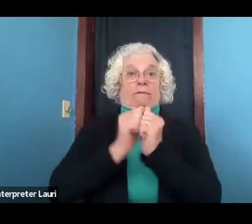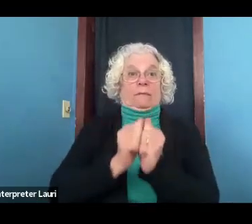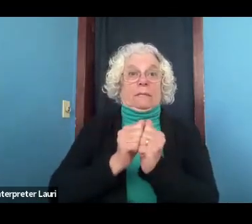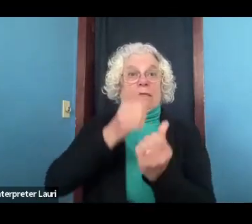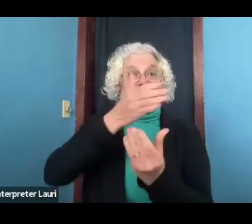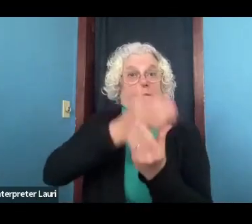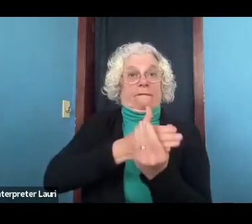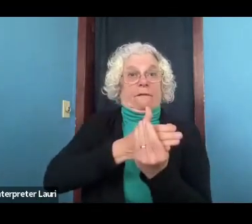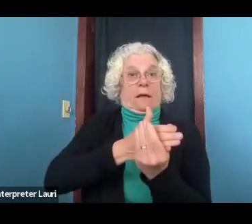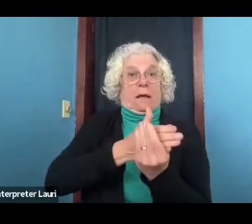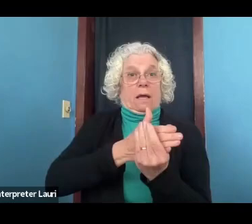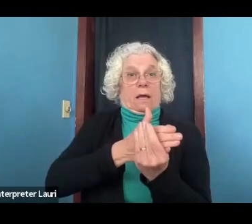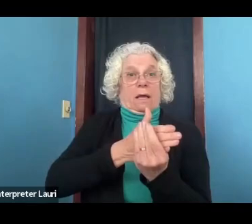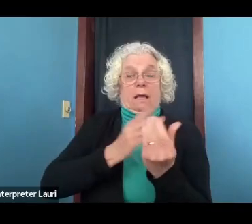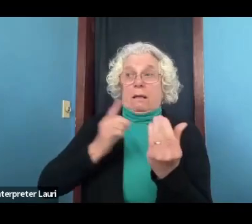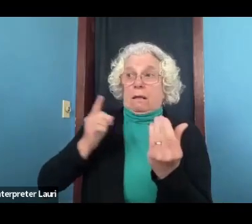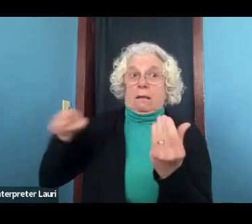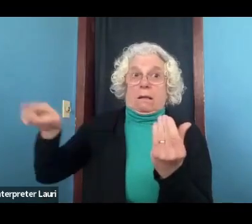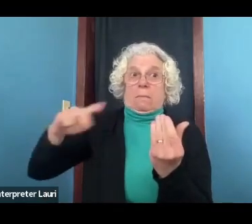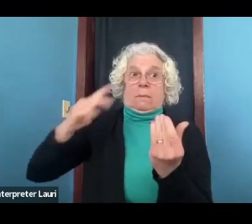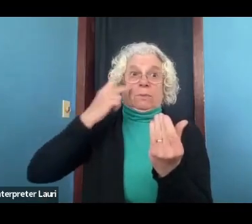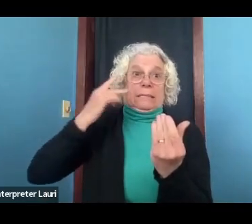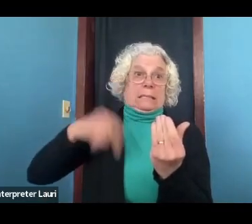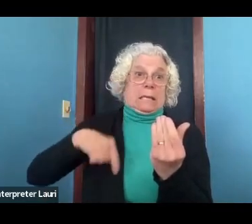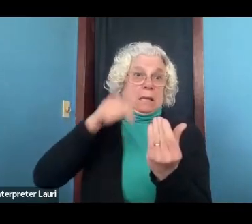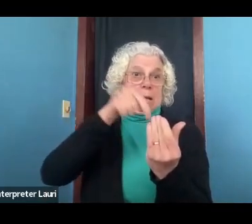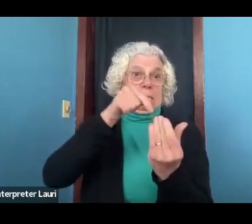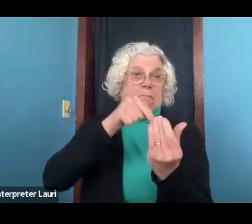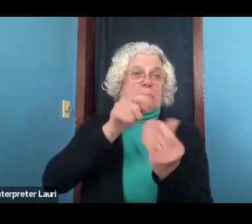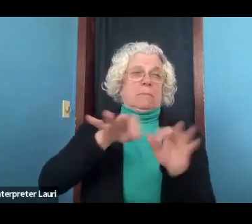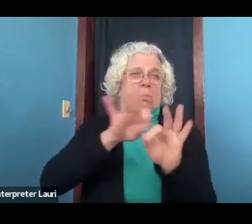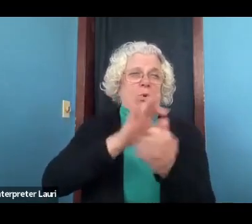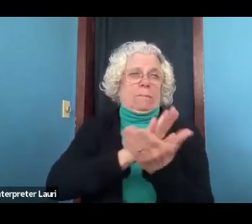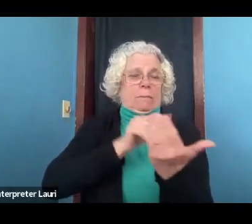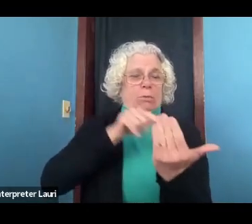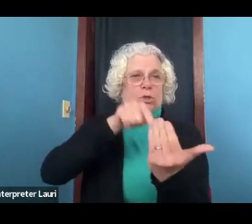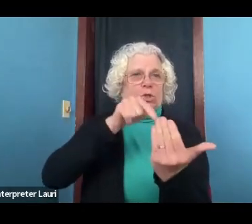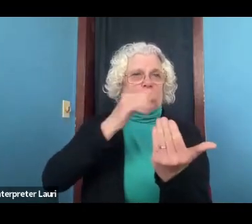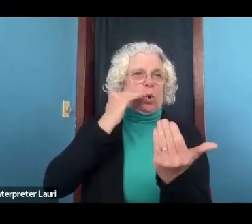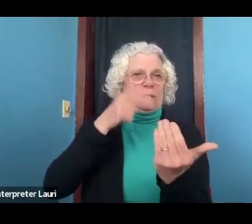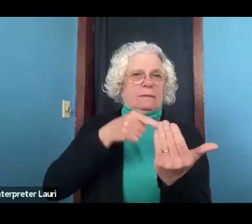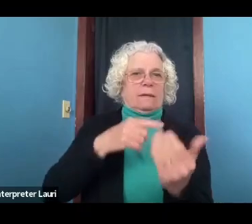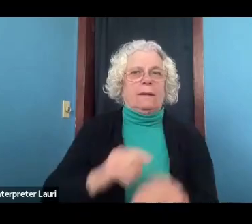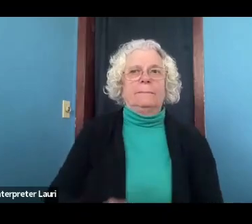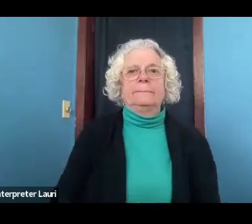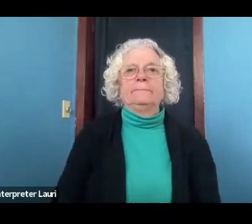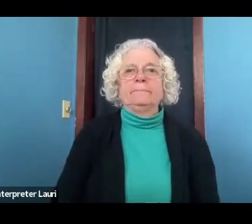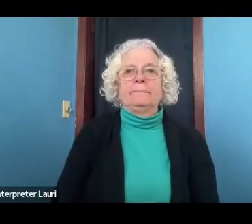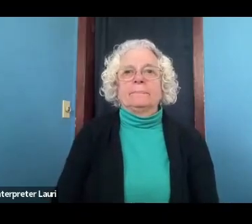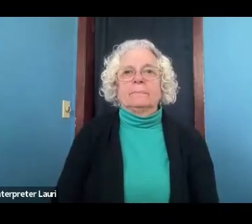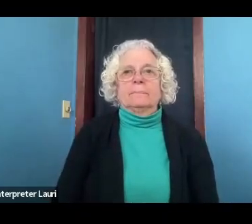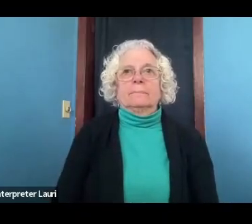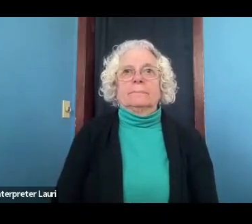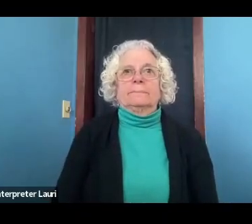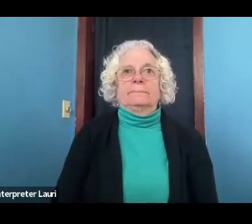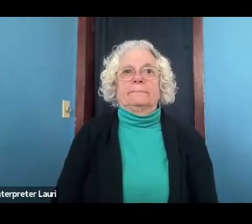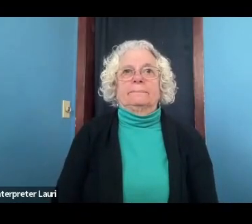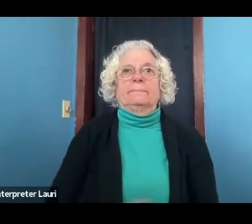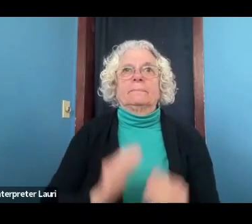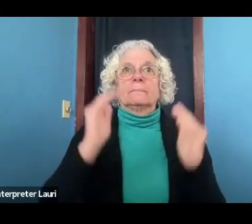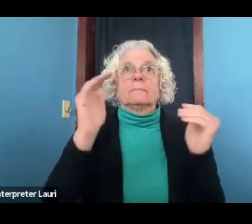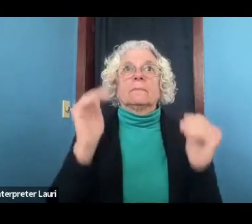a file in your desk, wherever you keep your important papers. All right, let's go to the next slide.